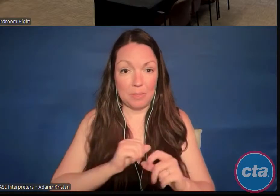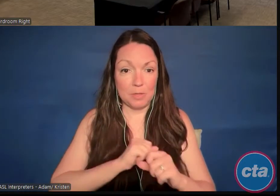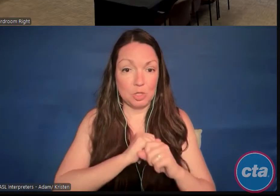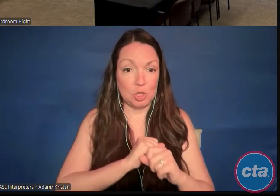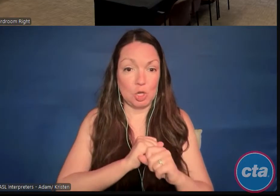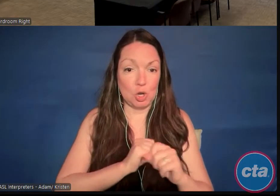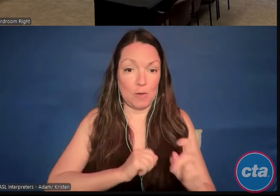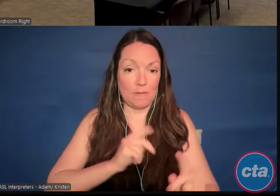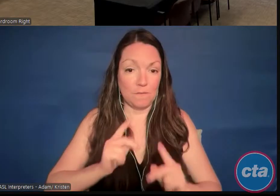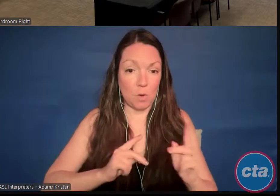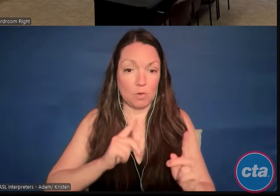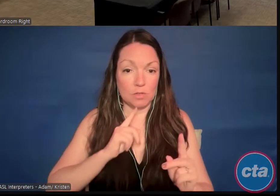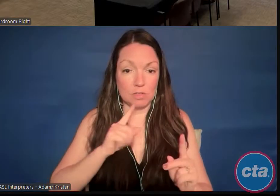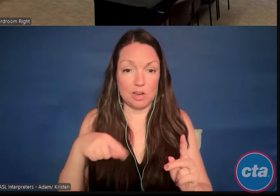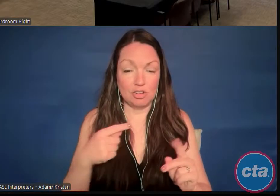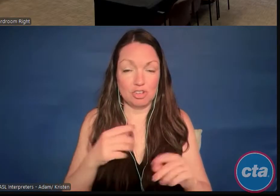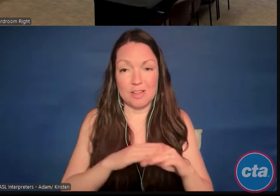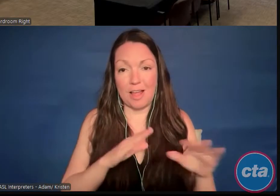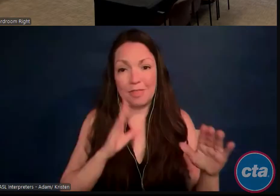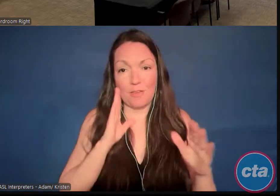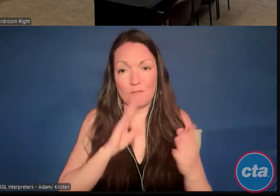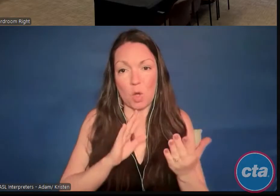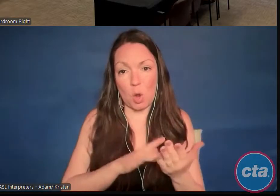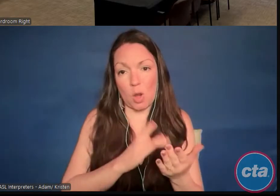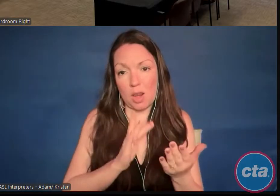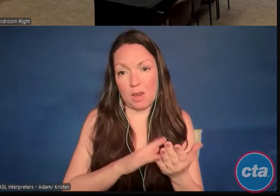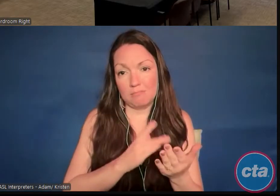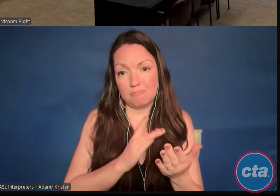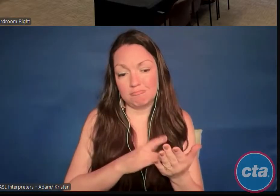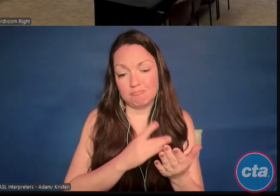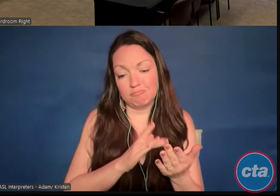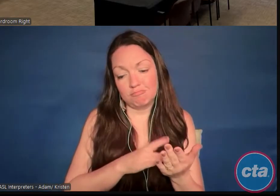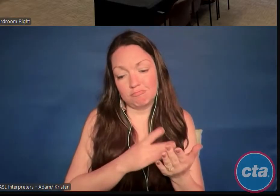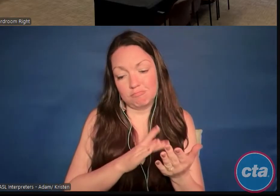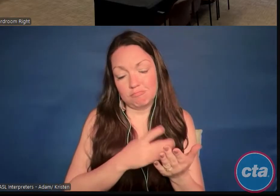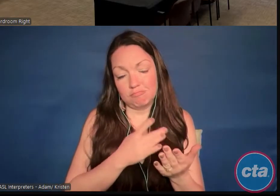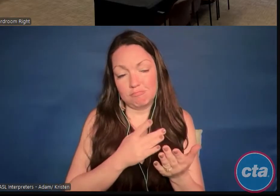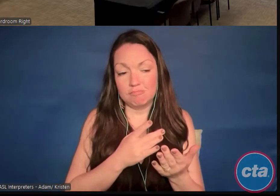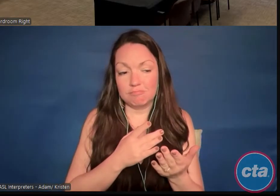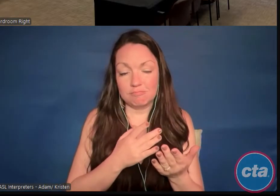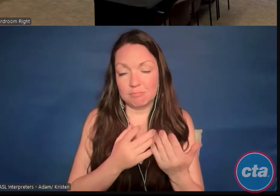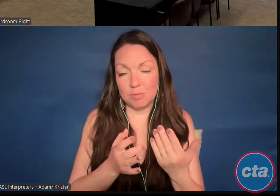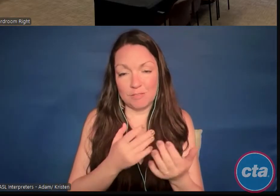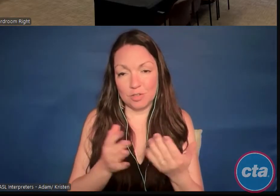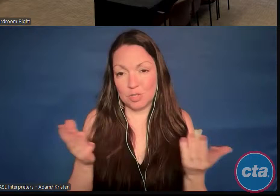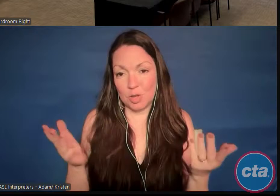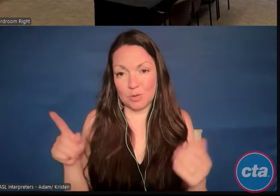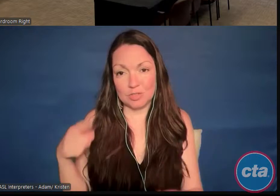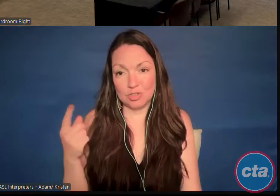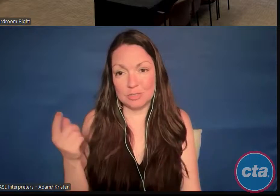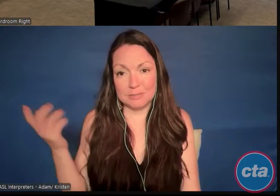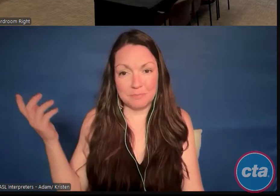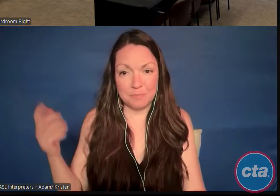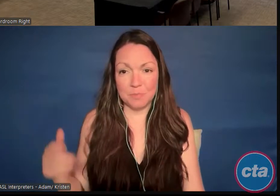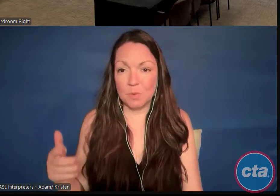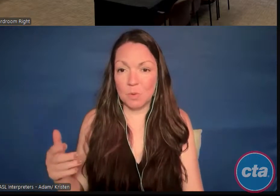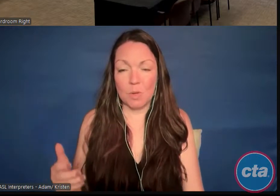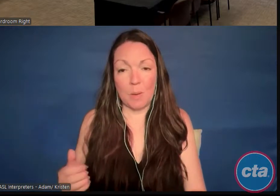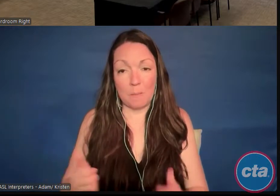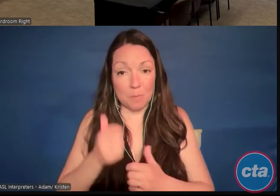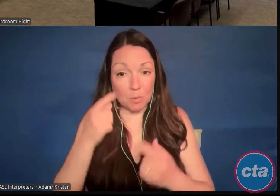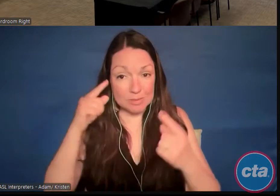just on their phones or, yeah, exactly. So it's just, what is the most